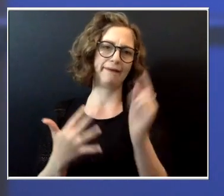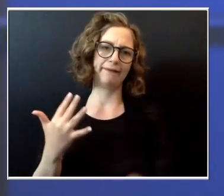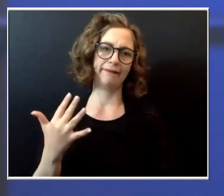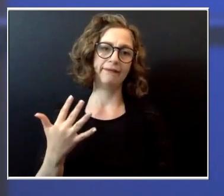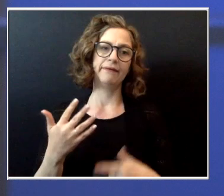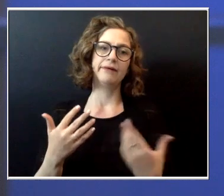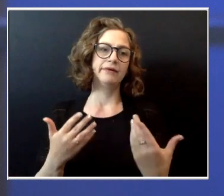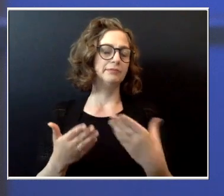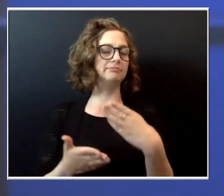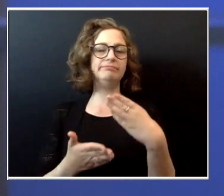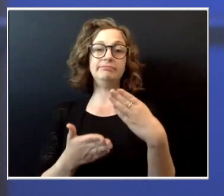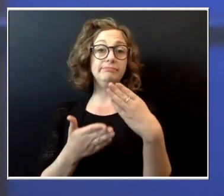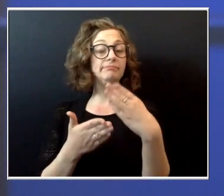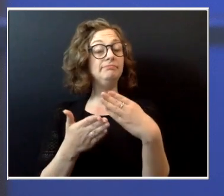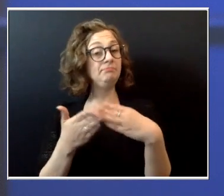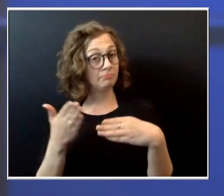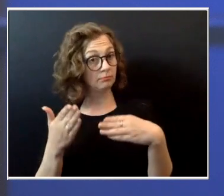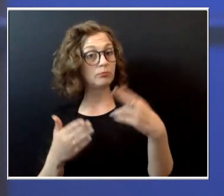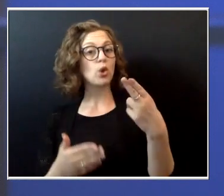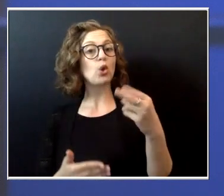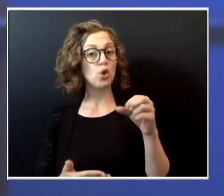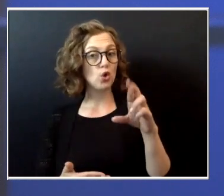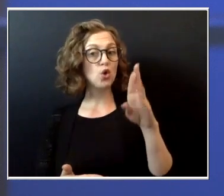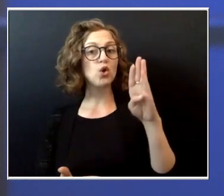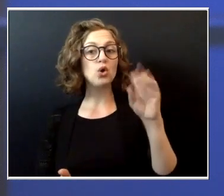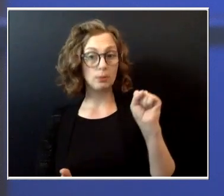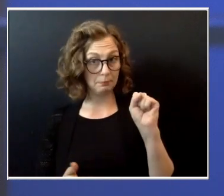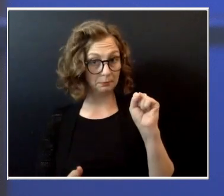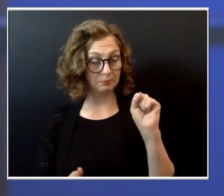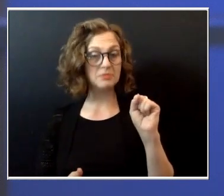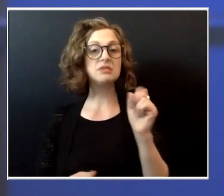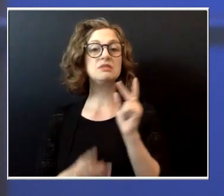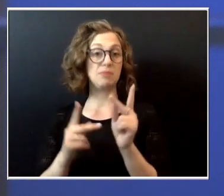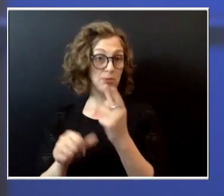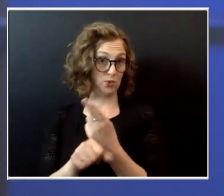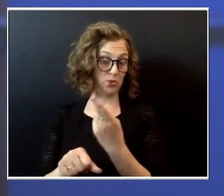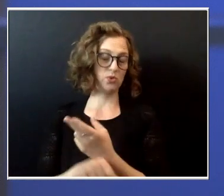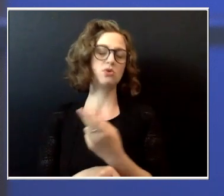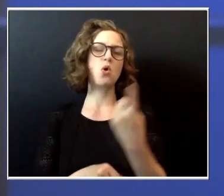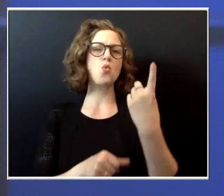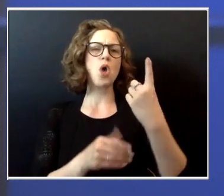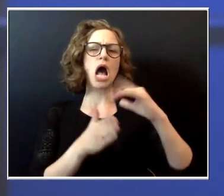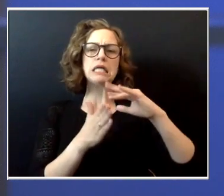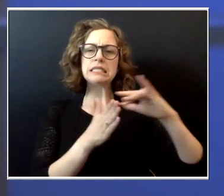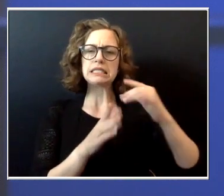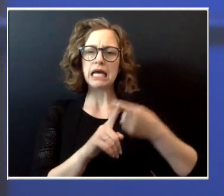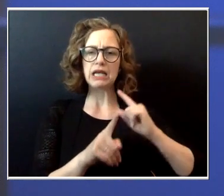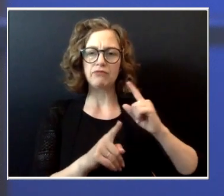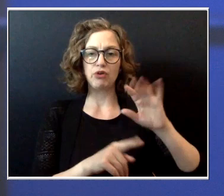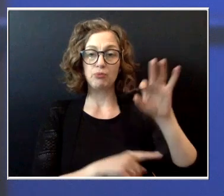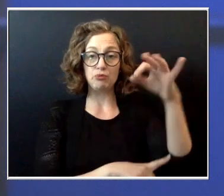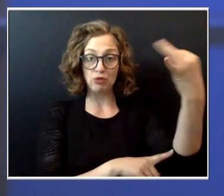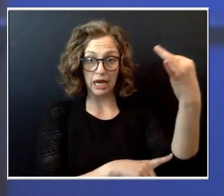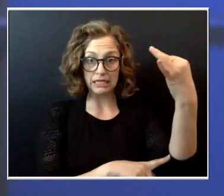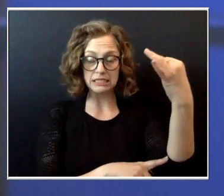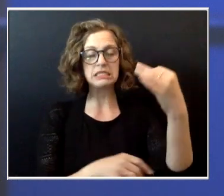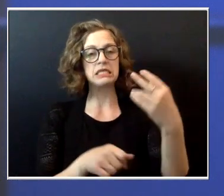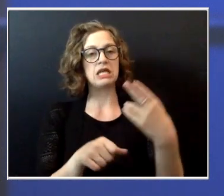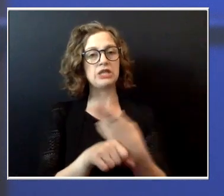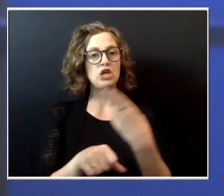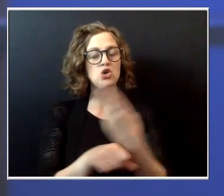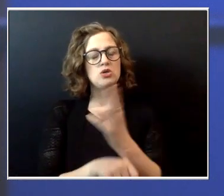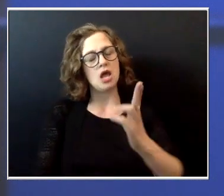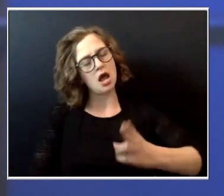and there was one study in France that used one of these medications in incredibly high doses given IV. That's the